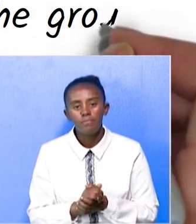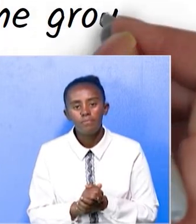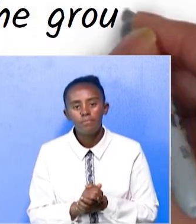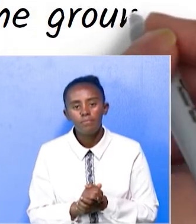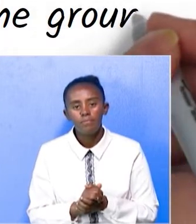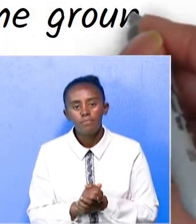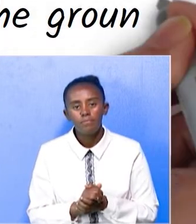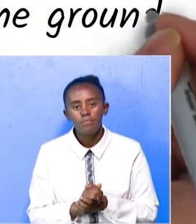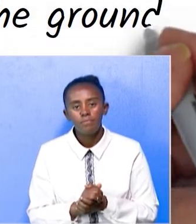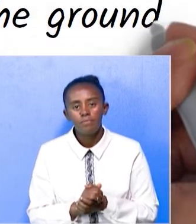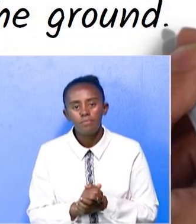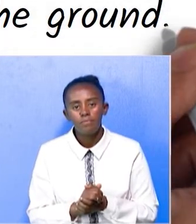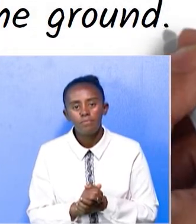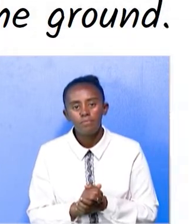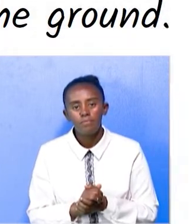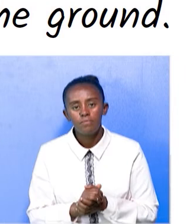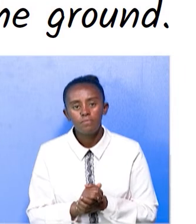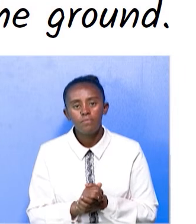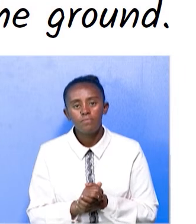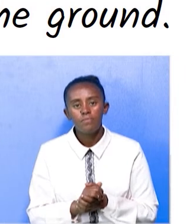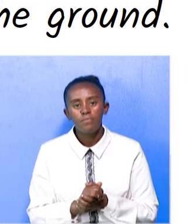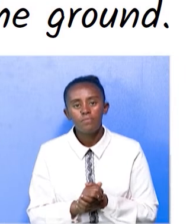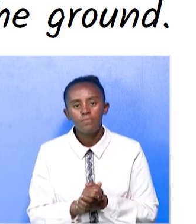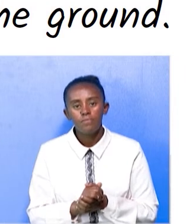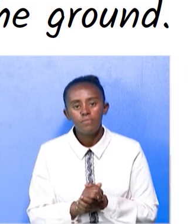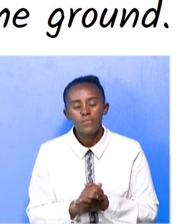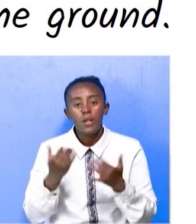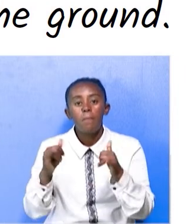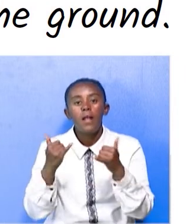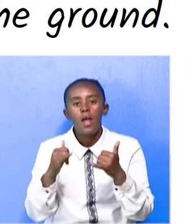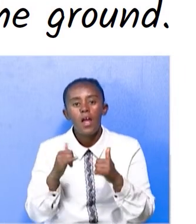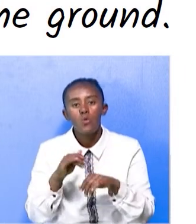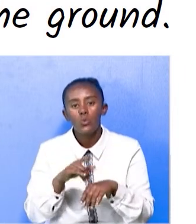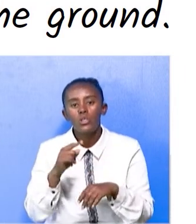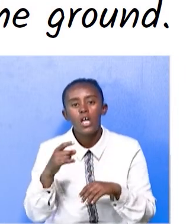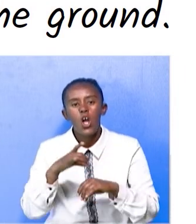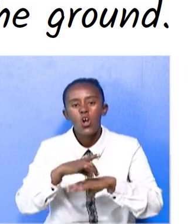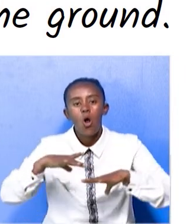played on the ground.